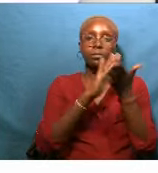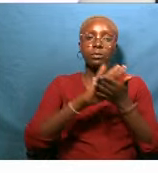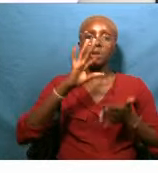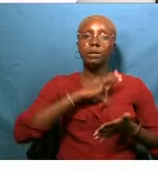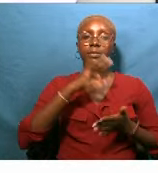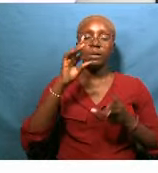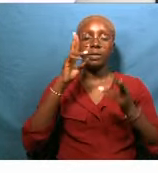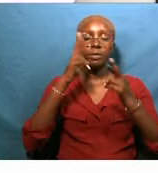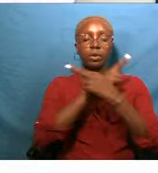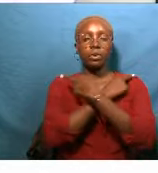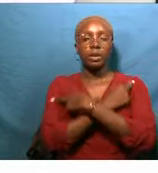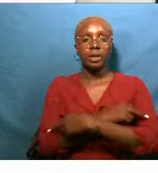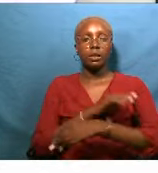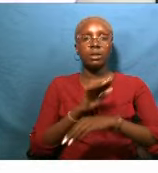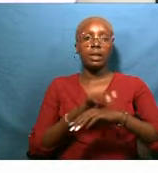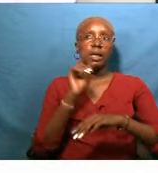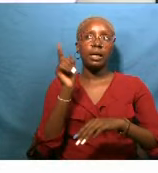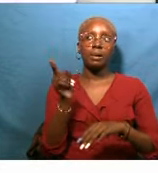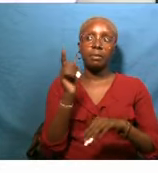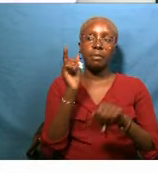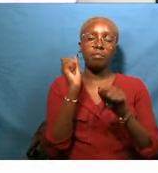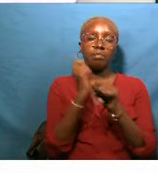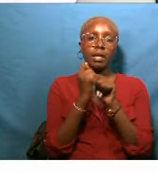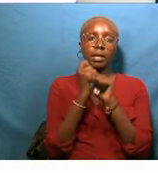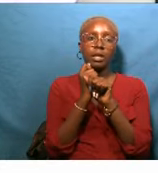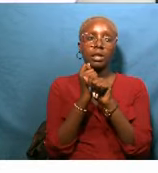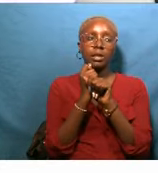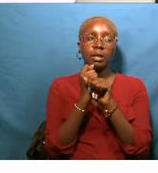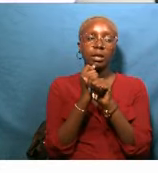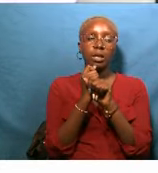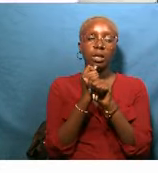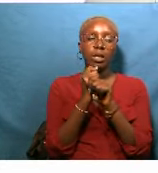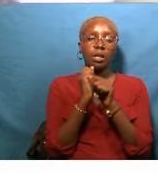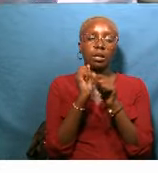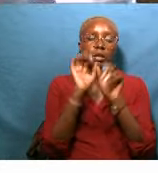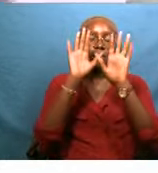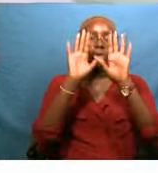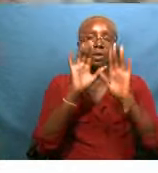Make him a vessel, an agent of necessity